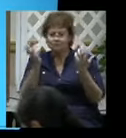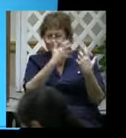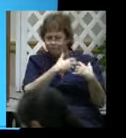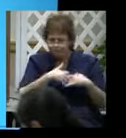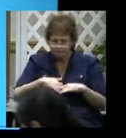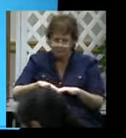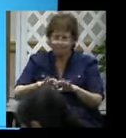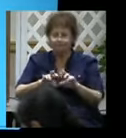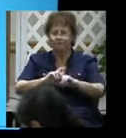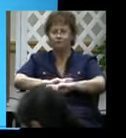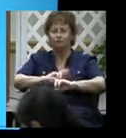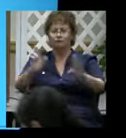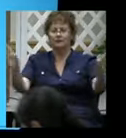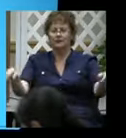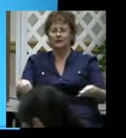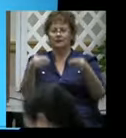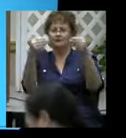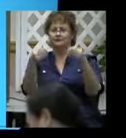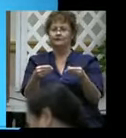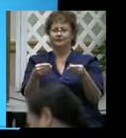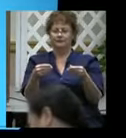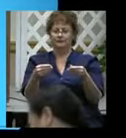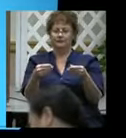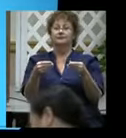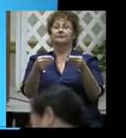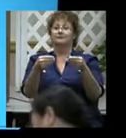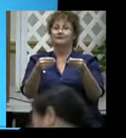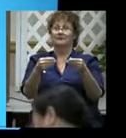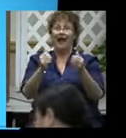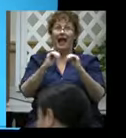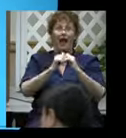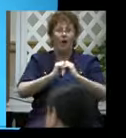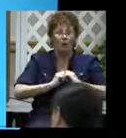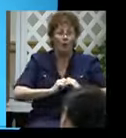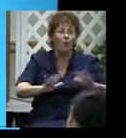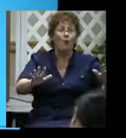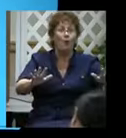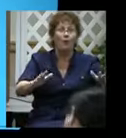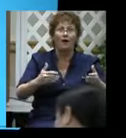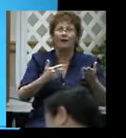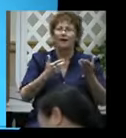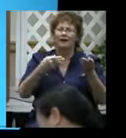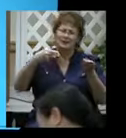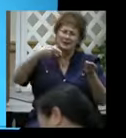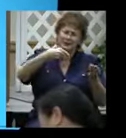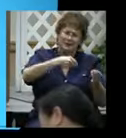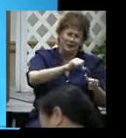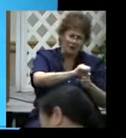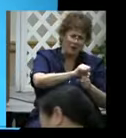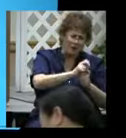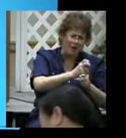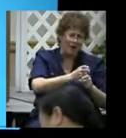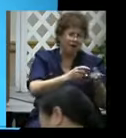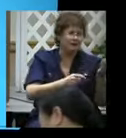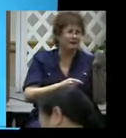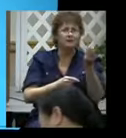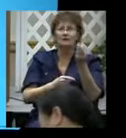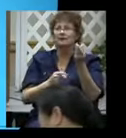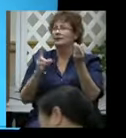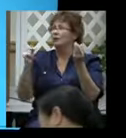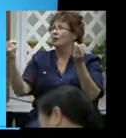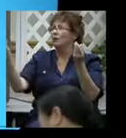and you have your documents in translation. Now you want to make sure that it's out there, because you'd hate to have all that work done and no